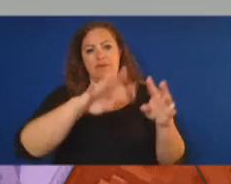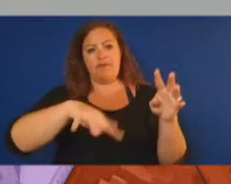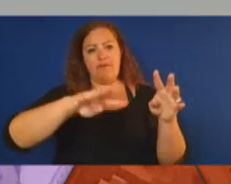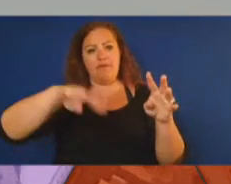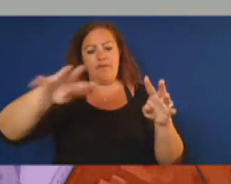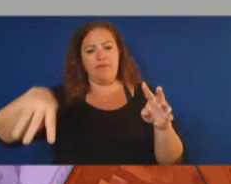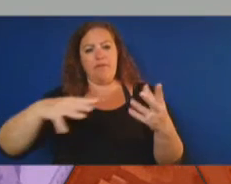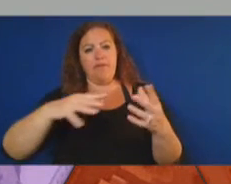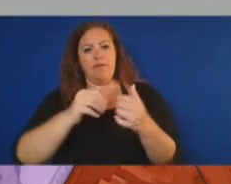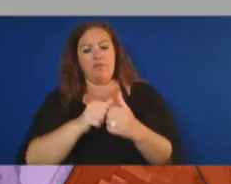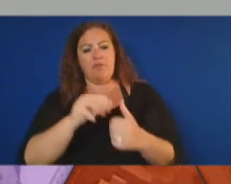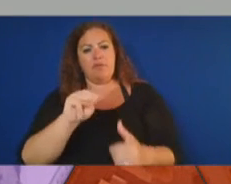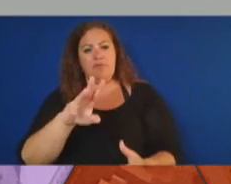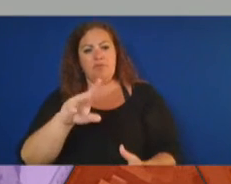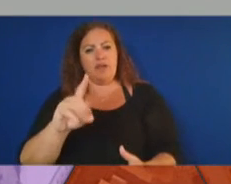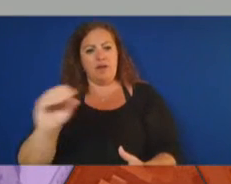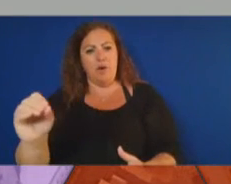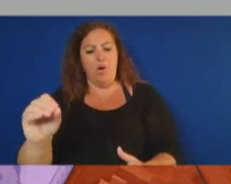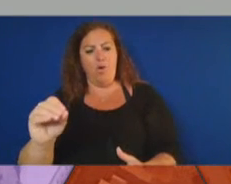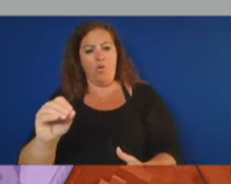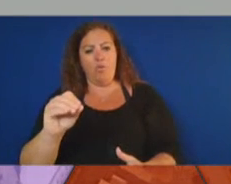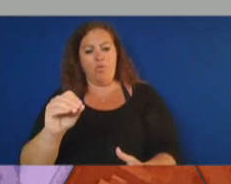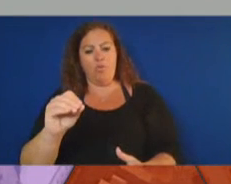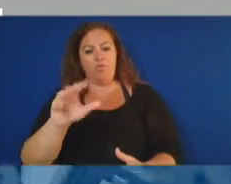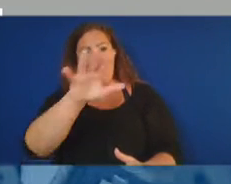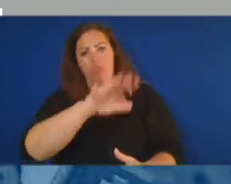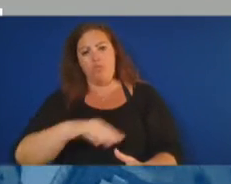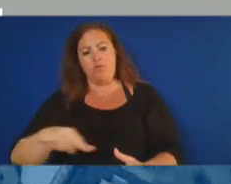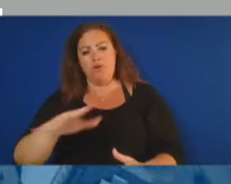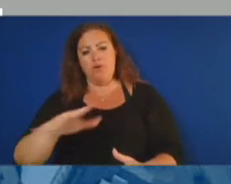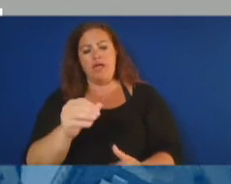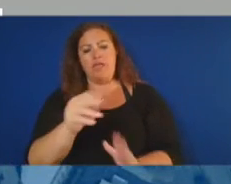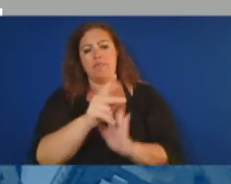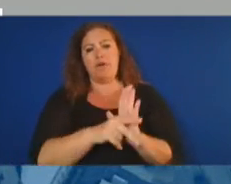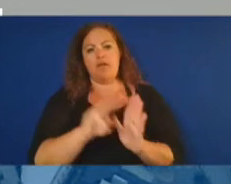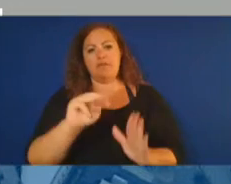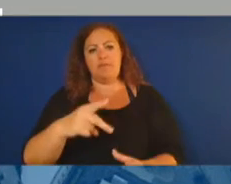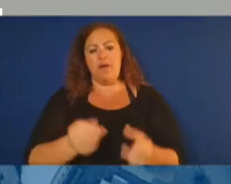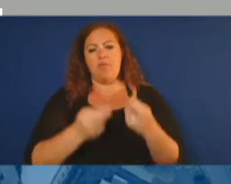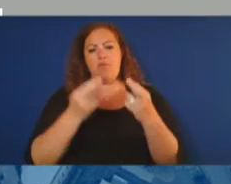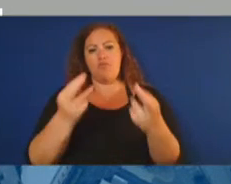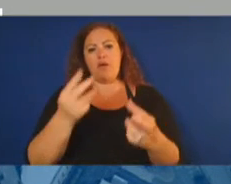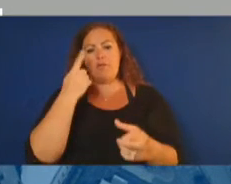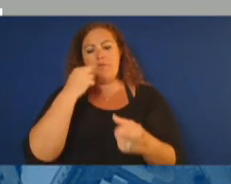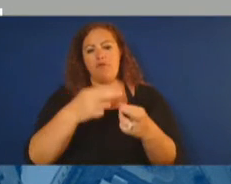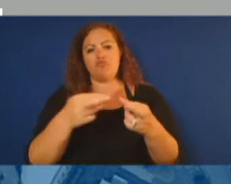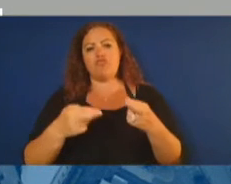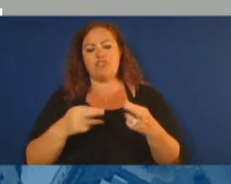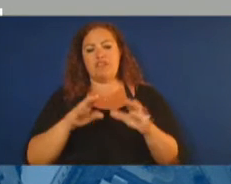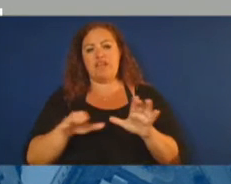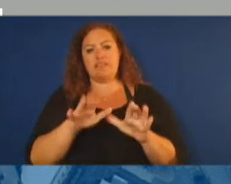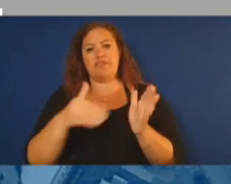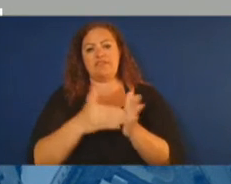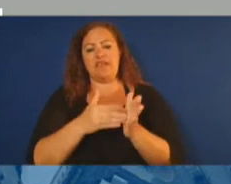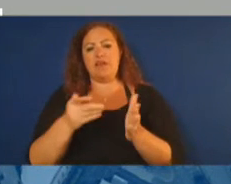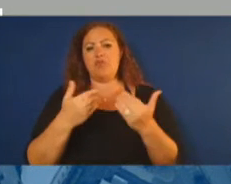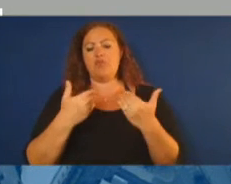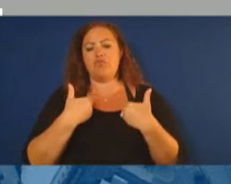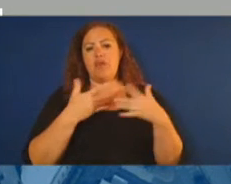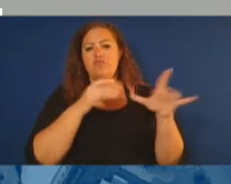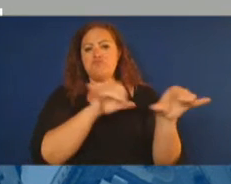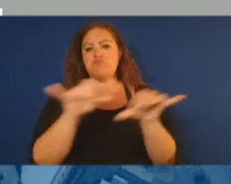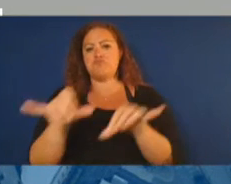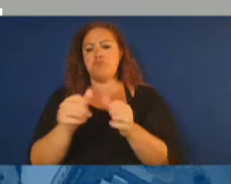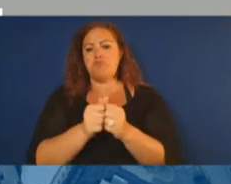surrounding the rest of that uh and then the policy map does recommend this all for regional Activity Center so we do have consistency uh with the